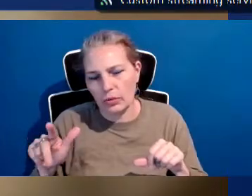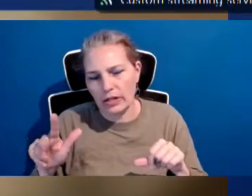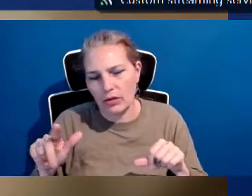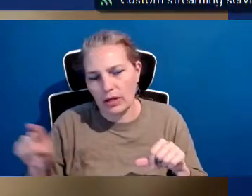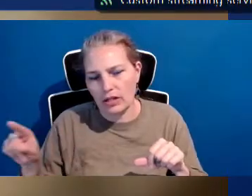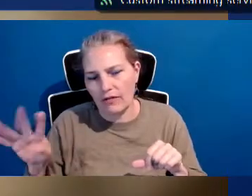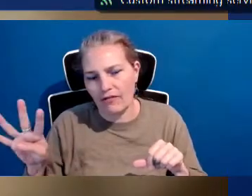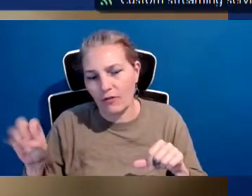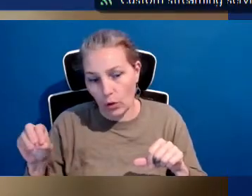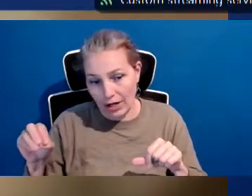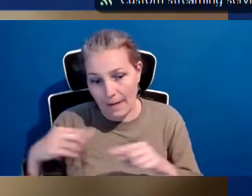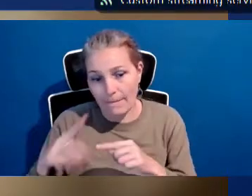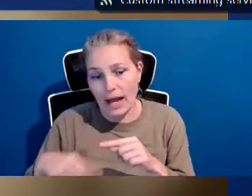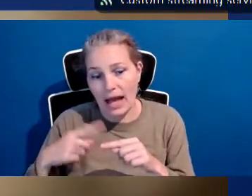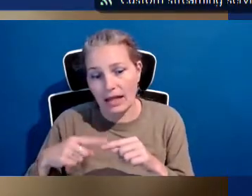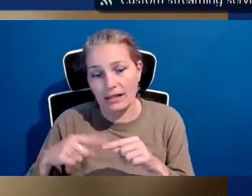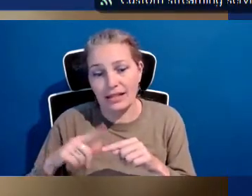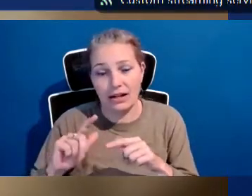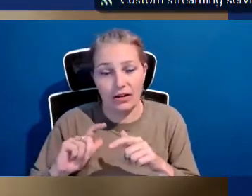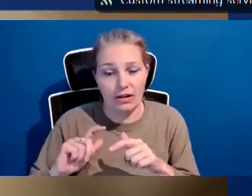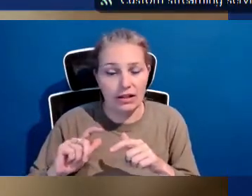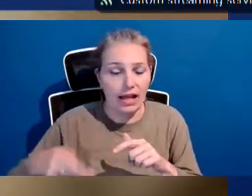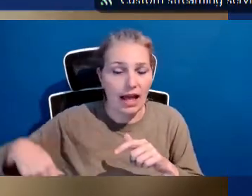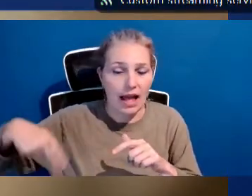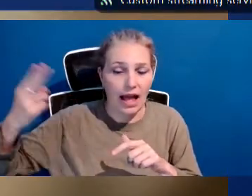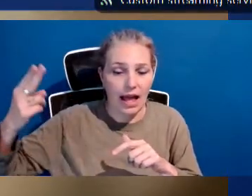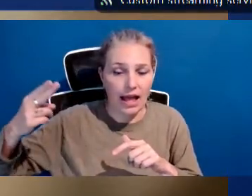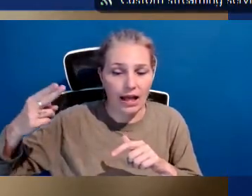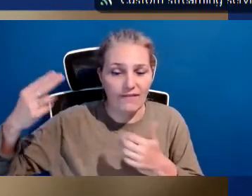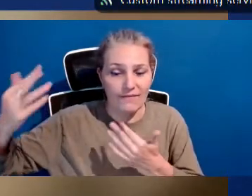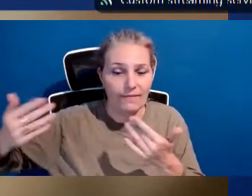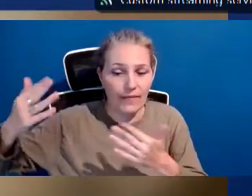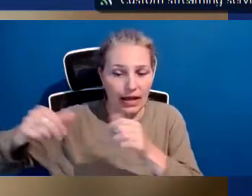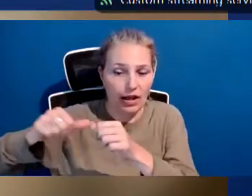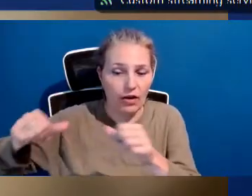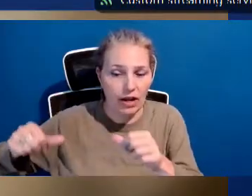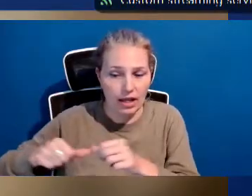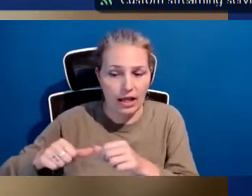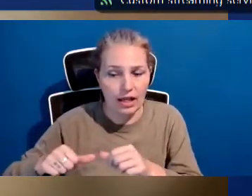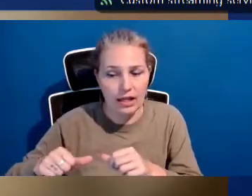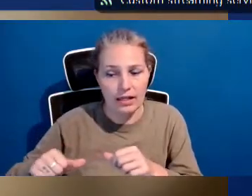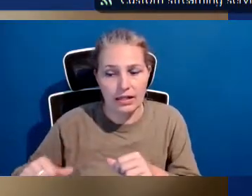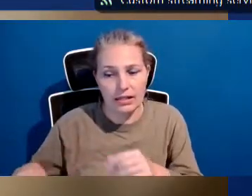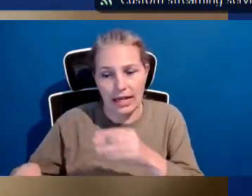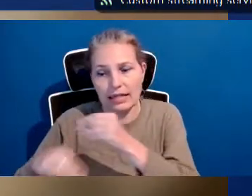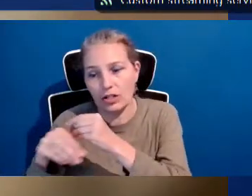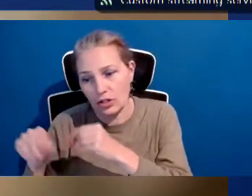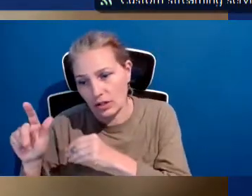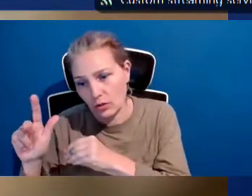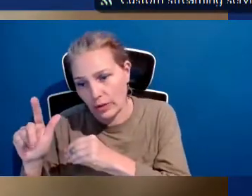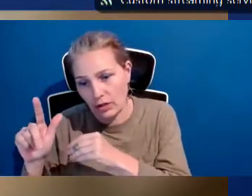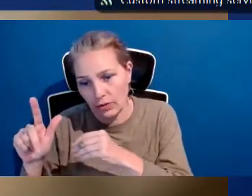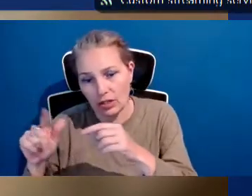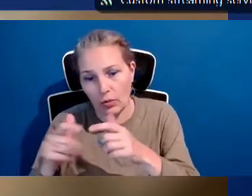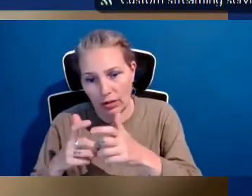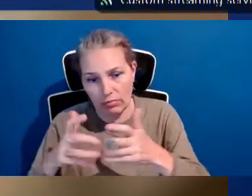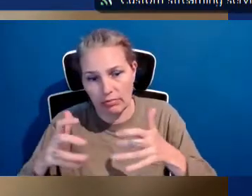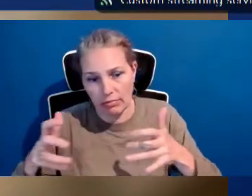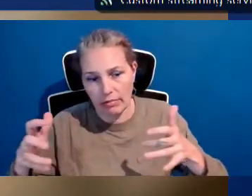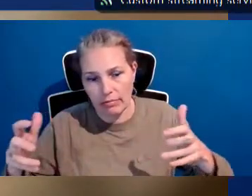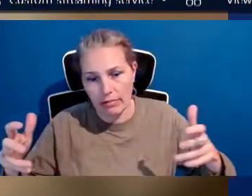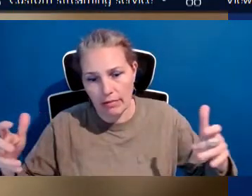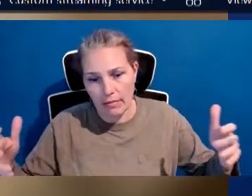high wildfire area of undergrounding, an additional 23. What I'd like to do is be able, I